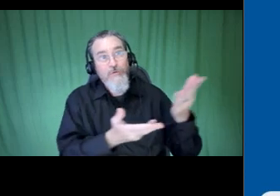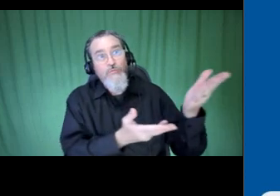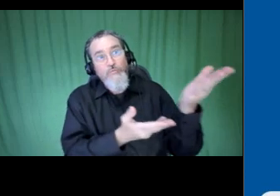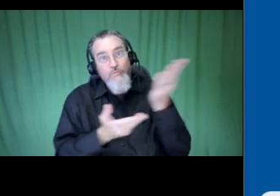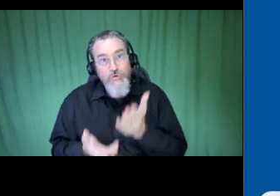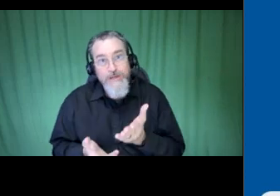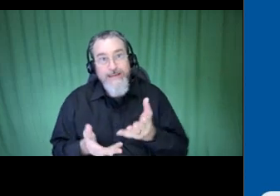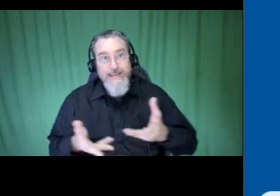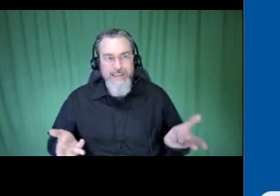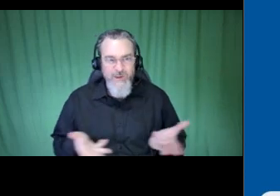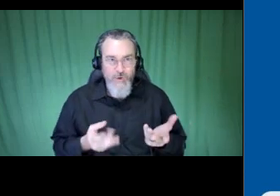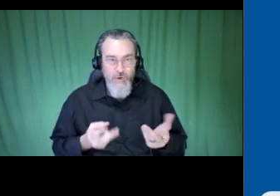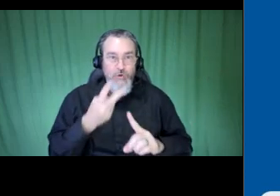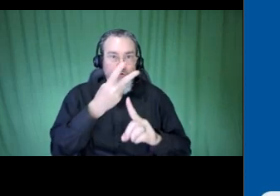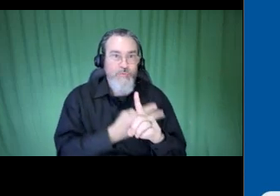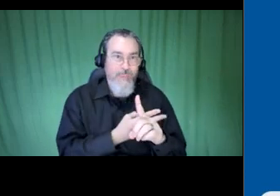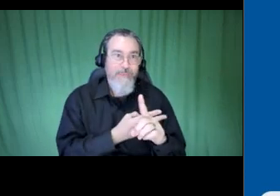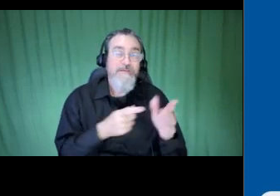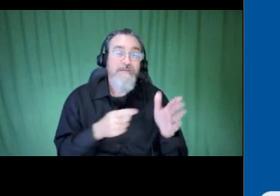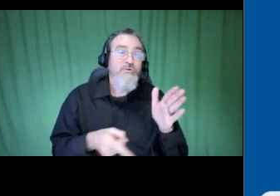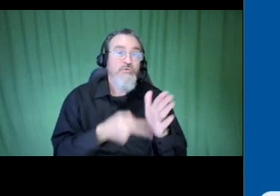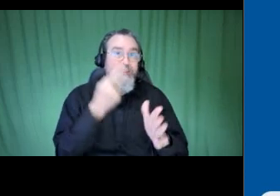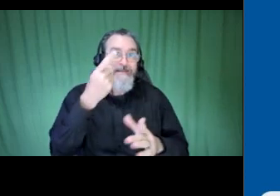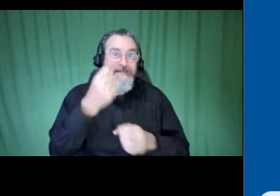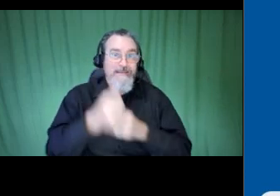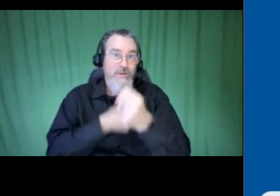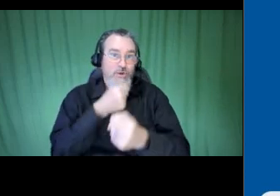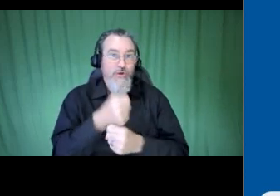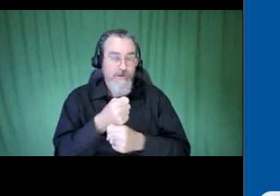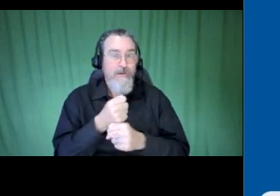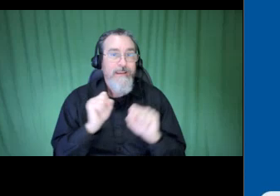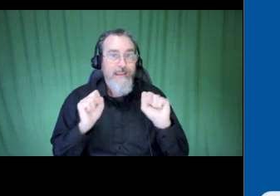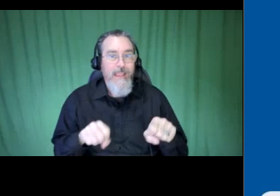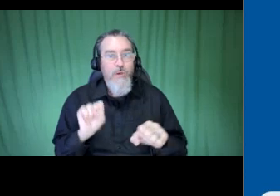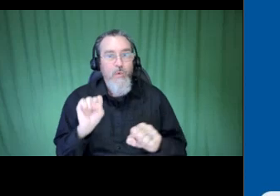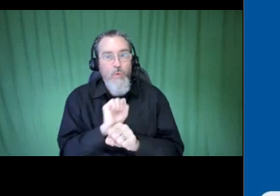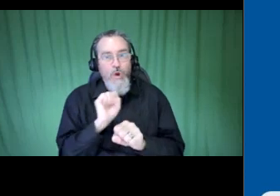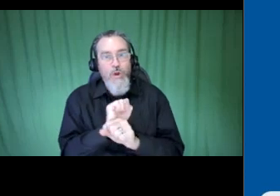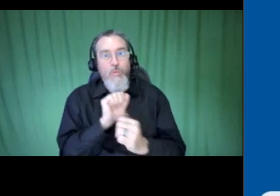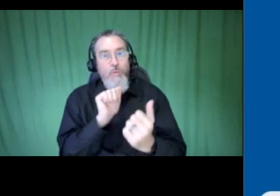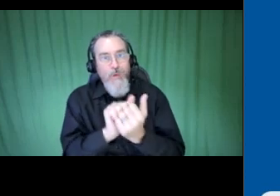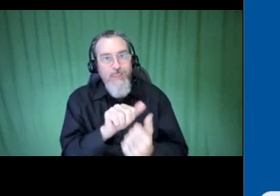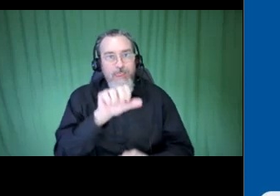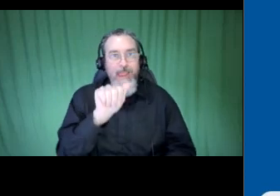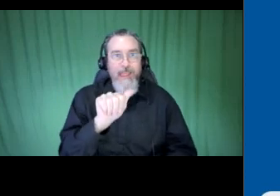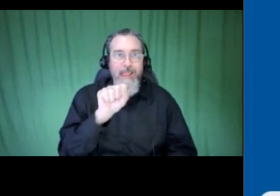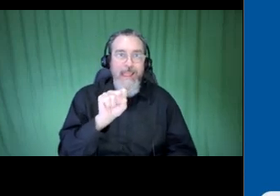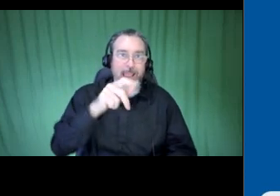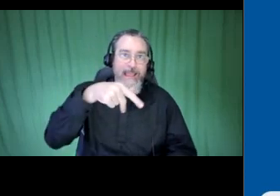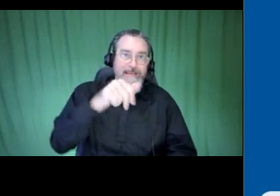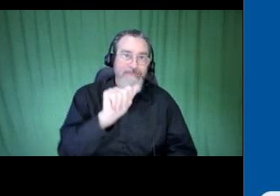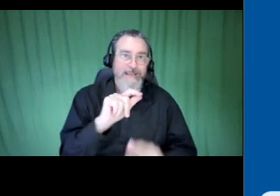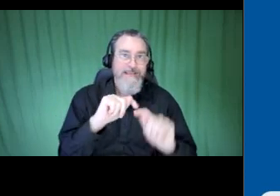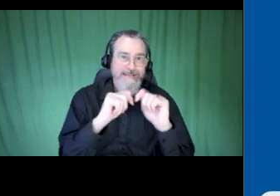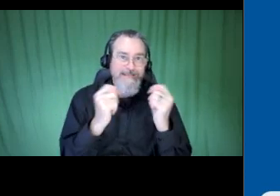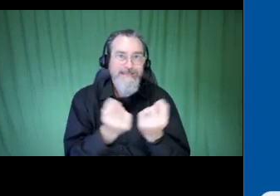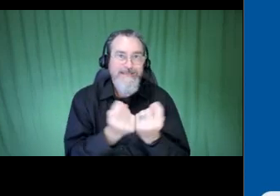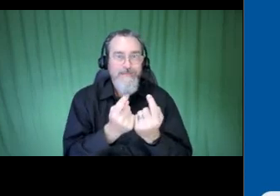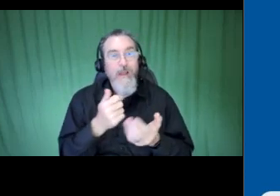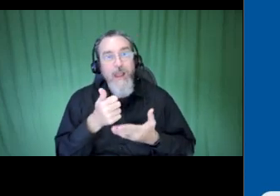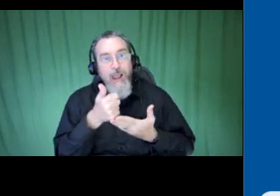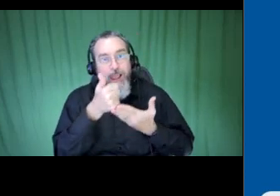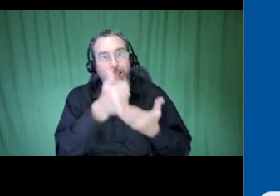a time, twice a year, so that he can work with their team, which he's already begun to do virtually, and help them get